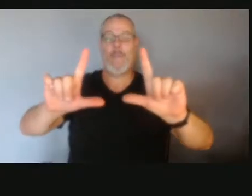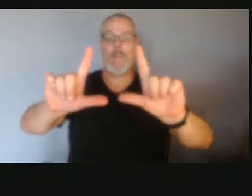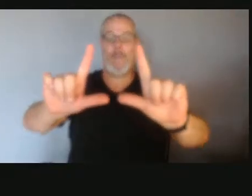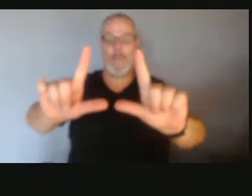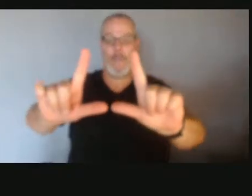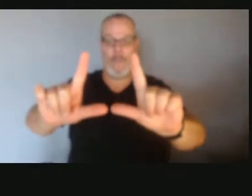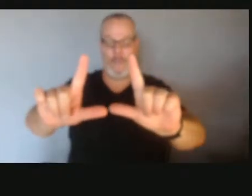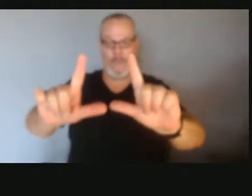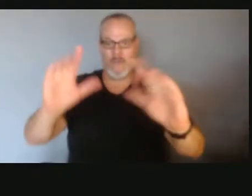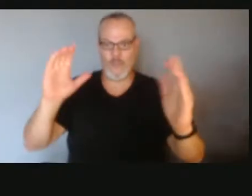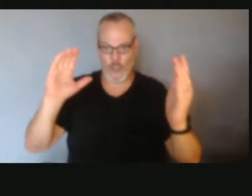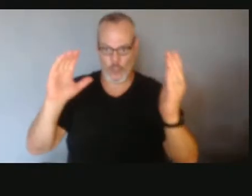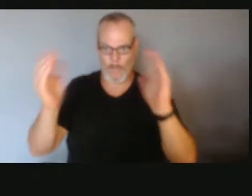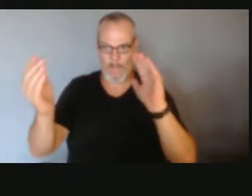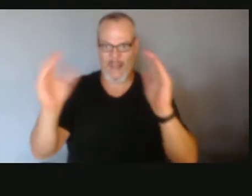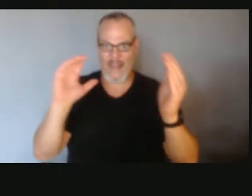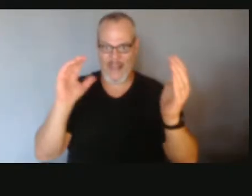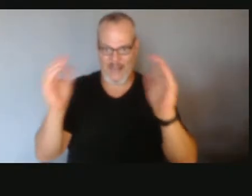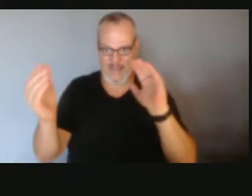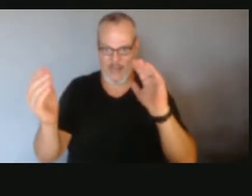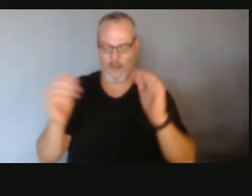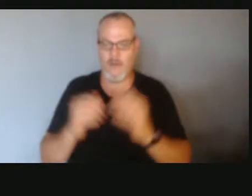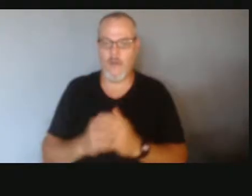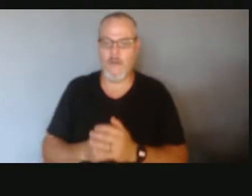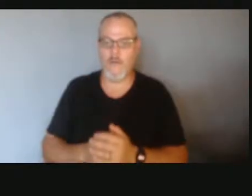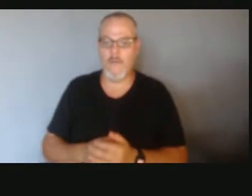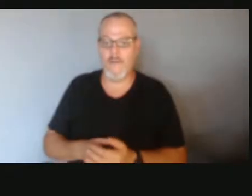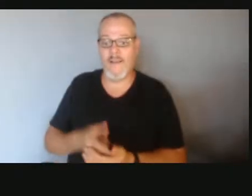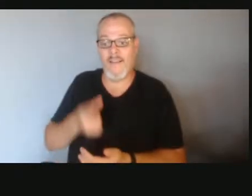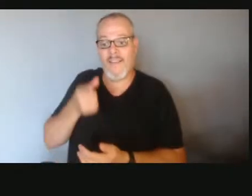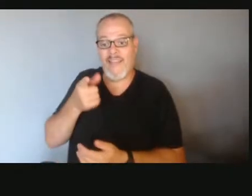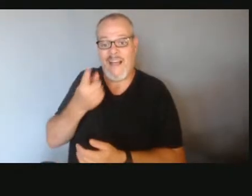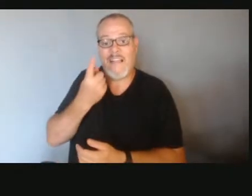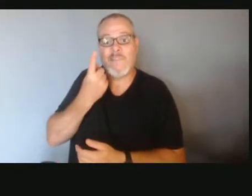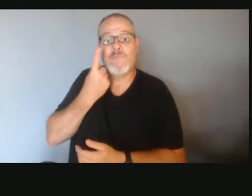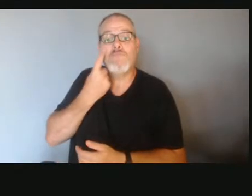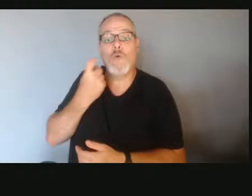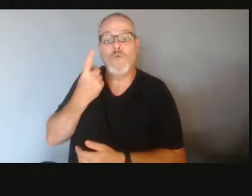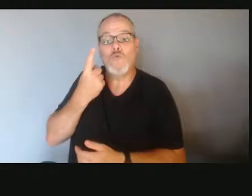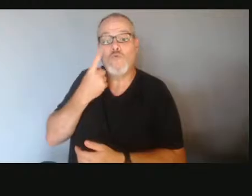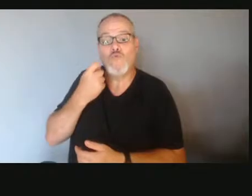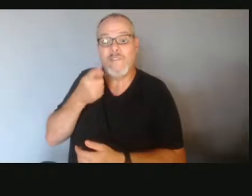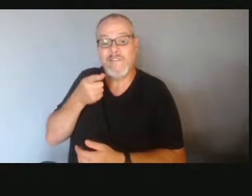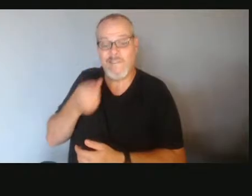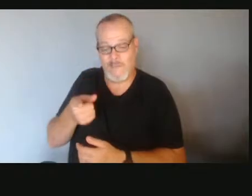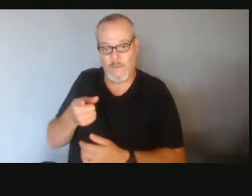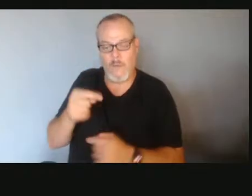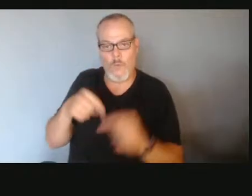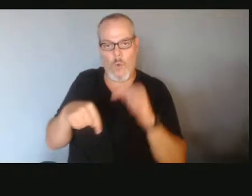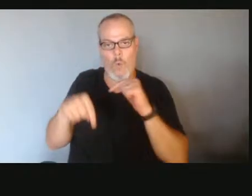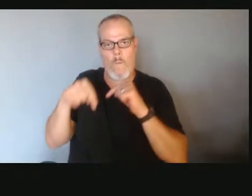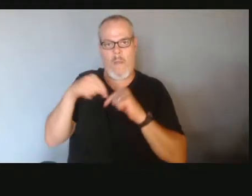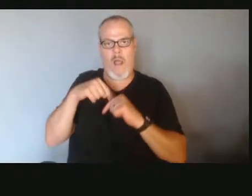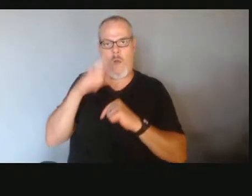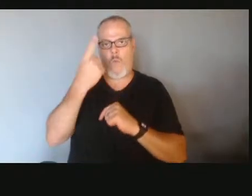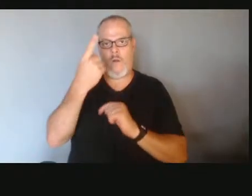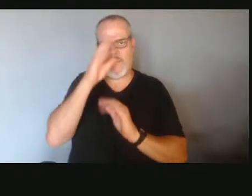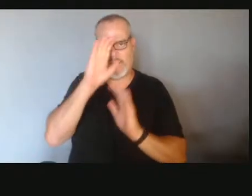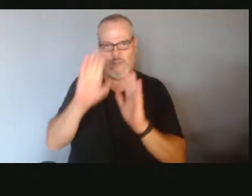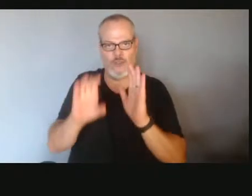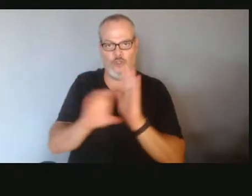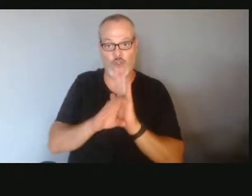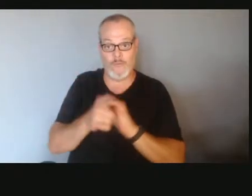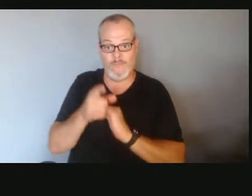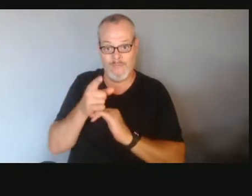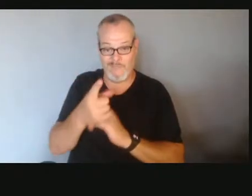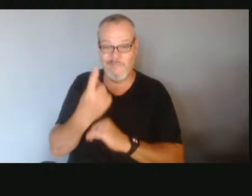Is that good? Okay. So that's our most recent one. Let's go back one capture here. So this most